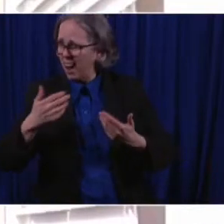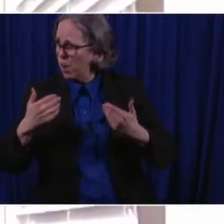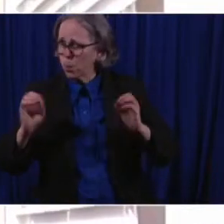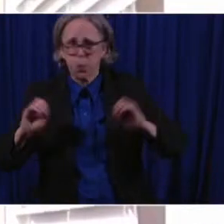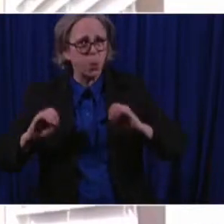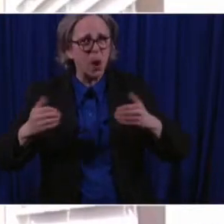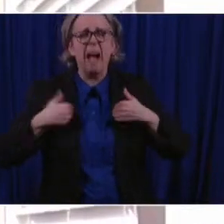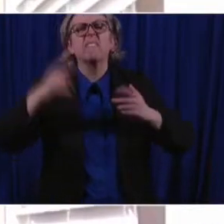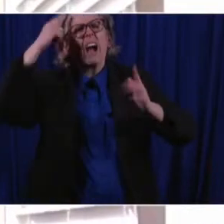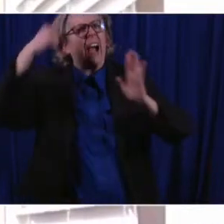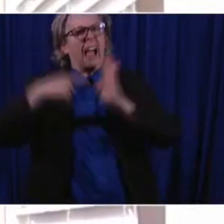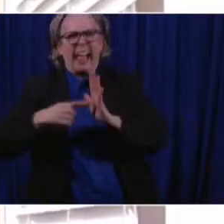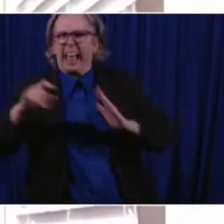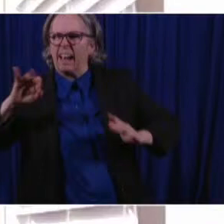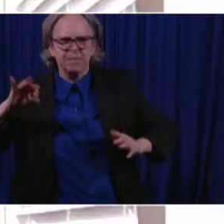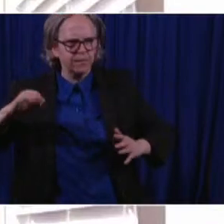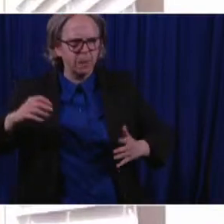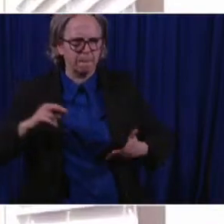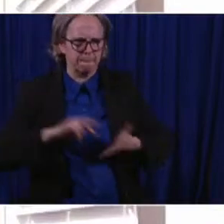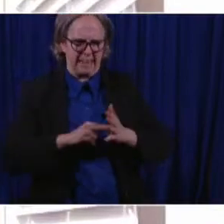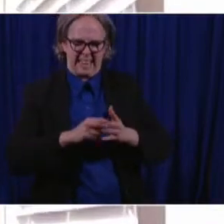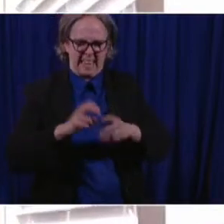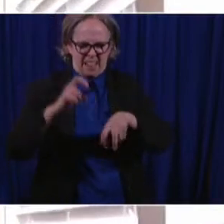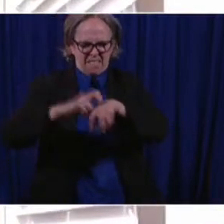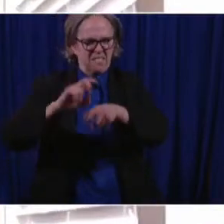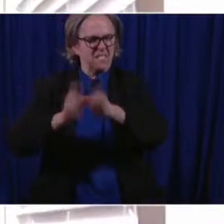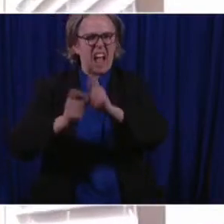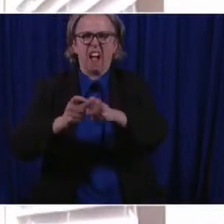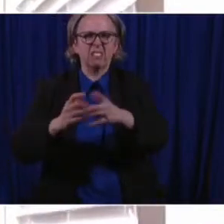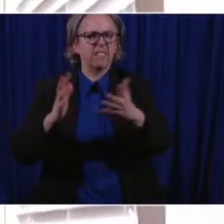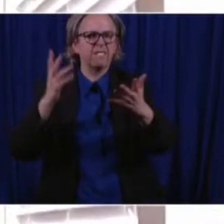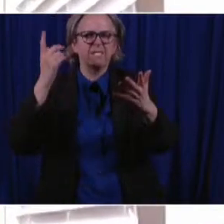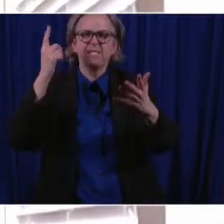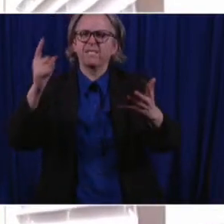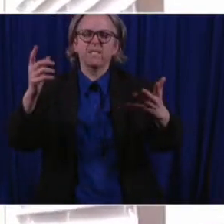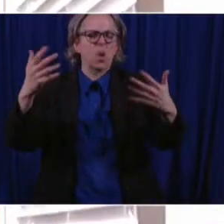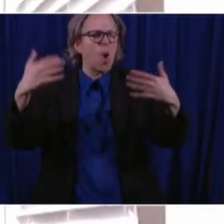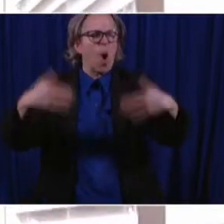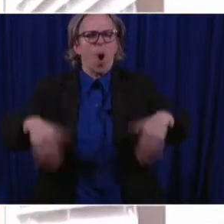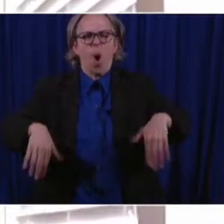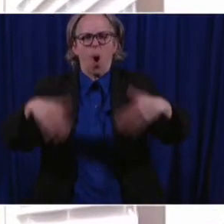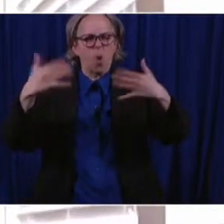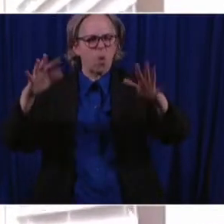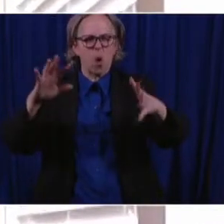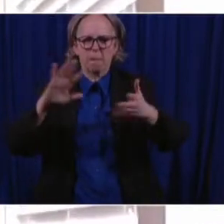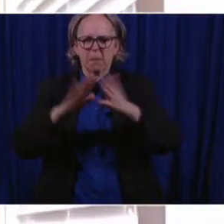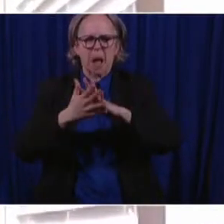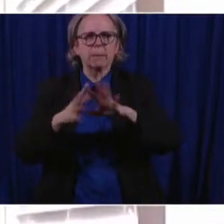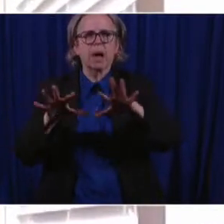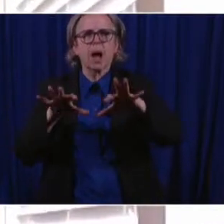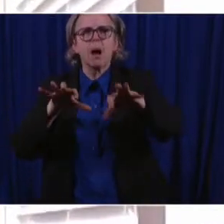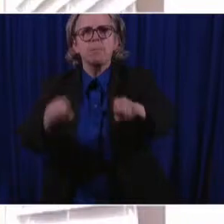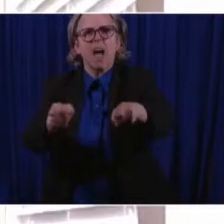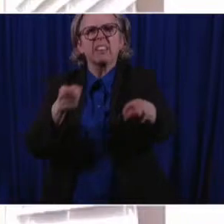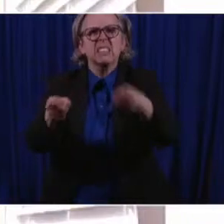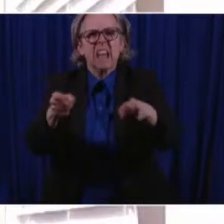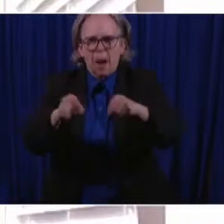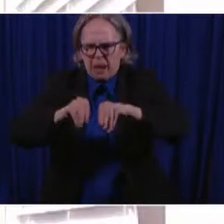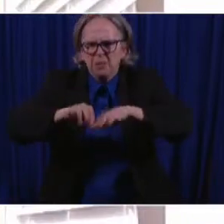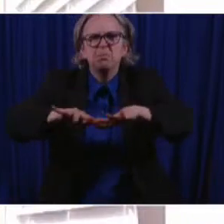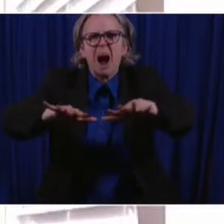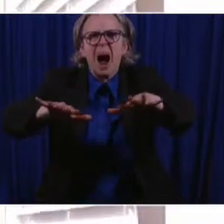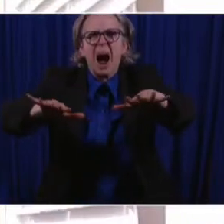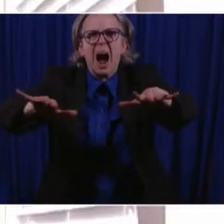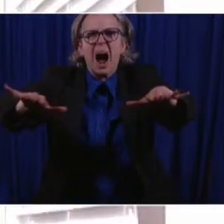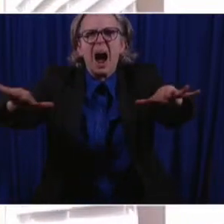the variants at the levels we're seeing them across the country, I think would be wreaking